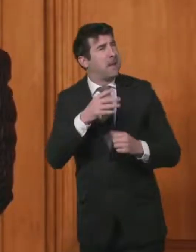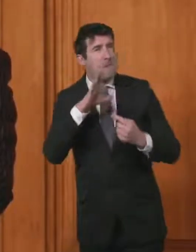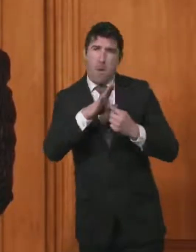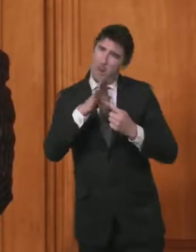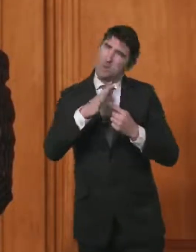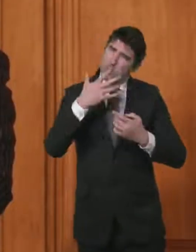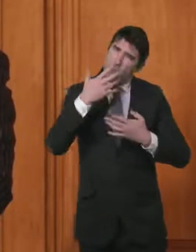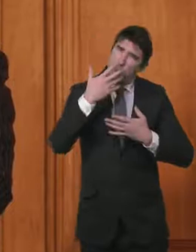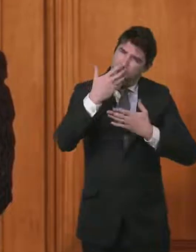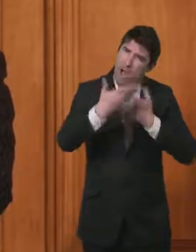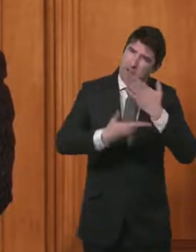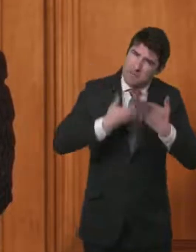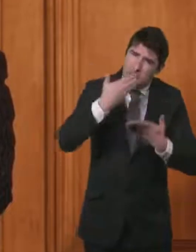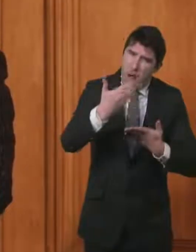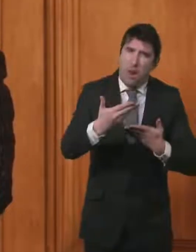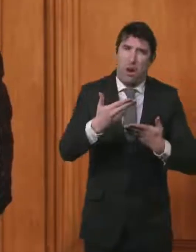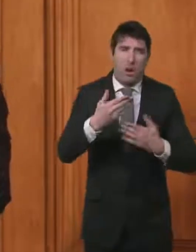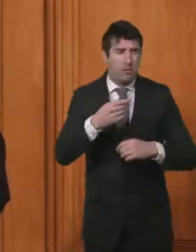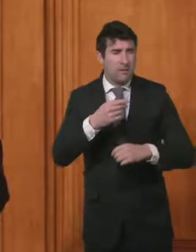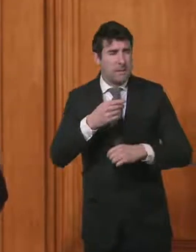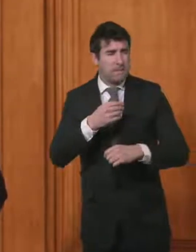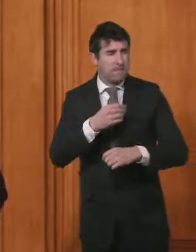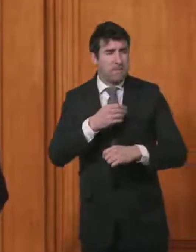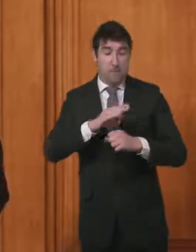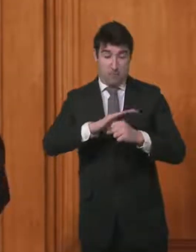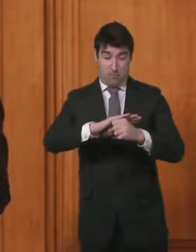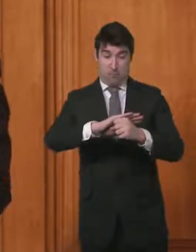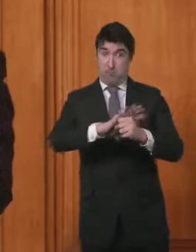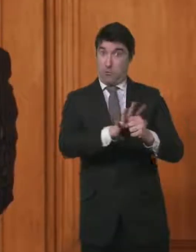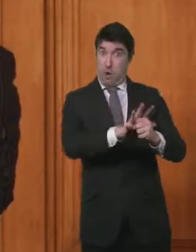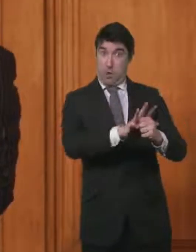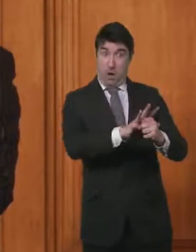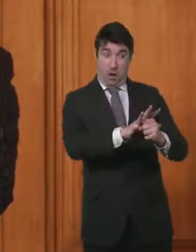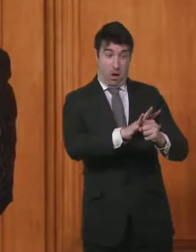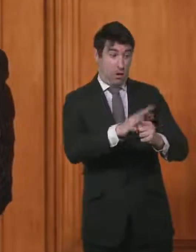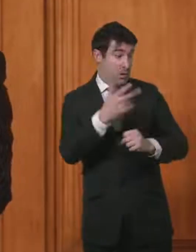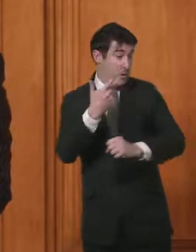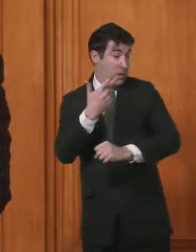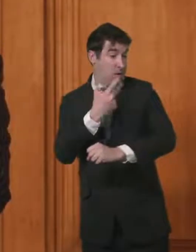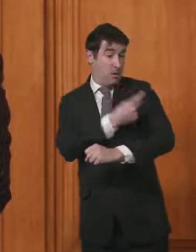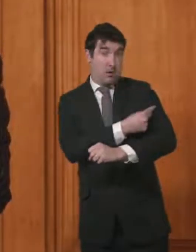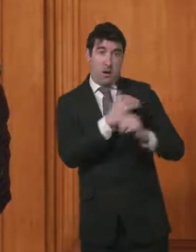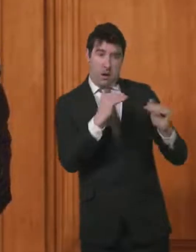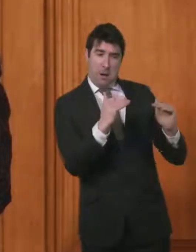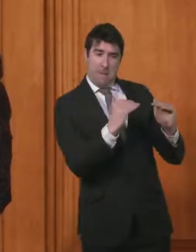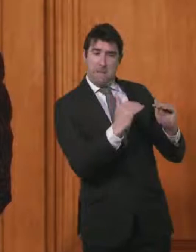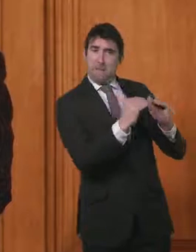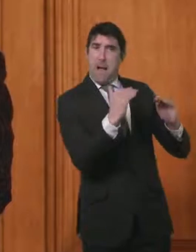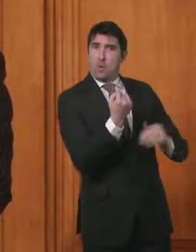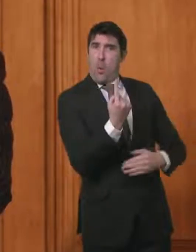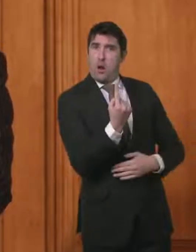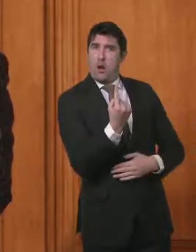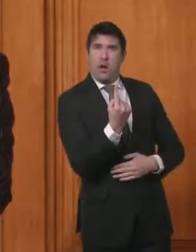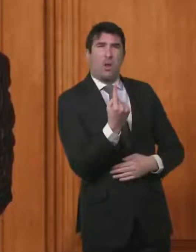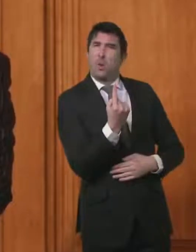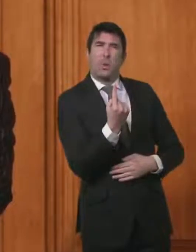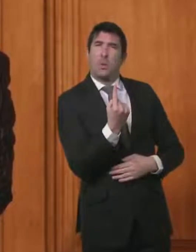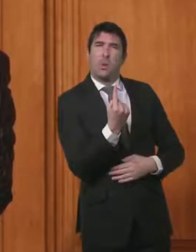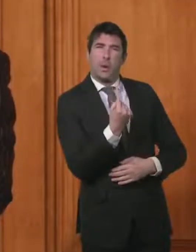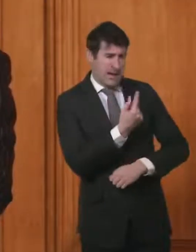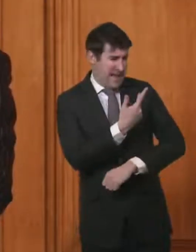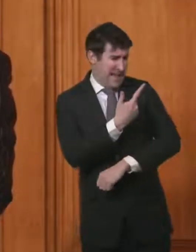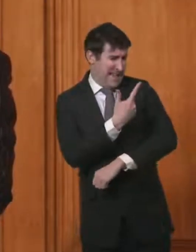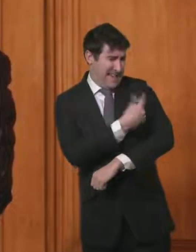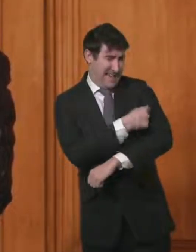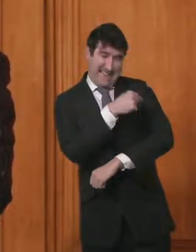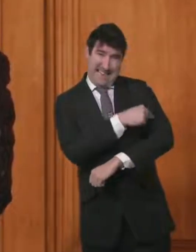one very precise, unique flavour, if you like. They actually create a kind of soup of antibodies of